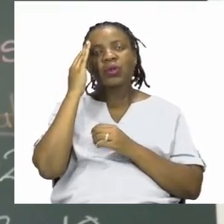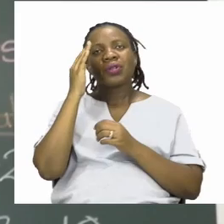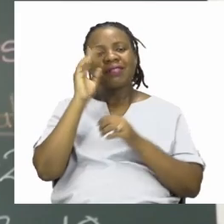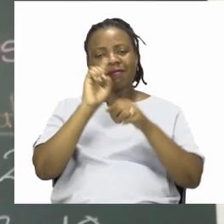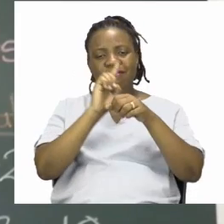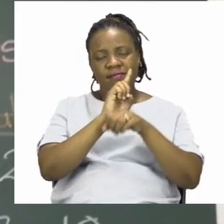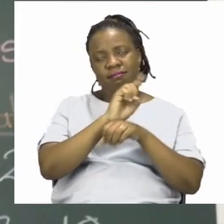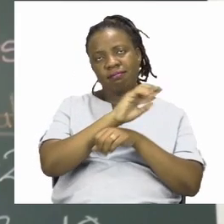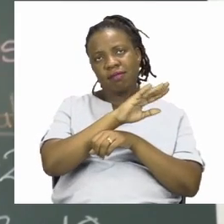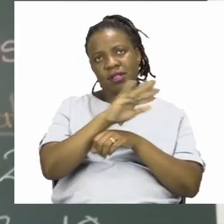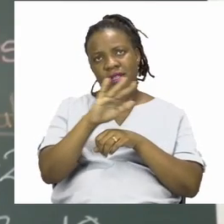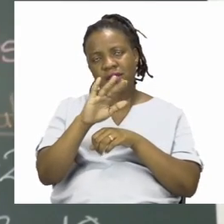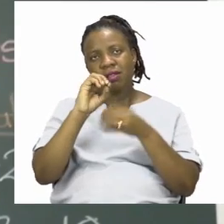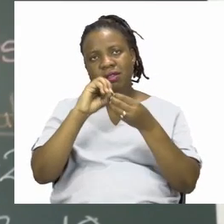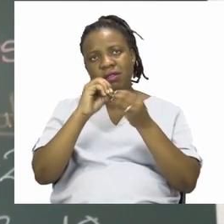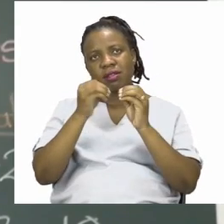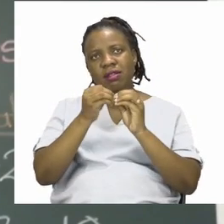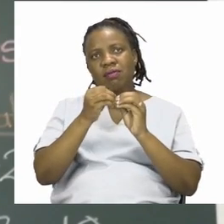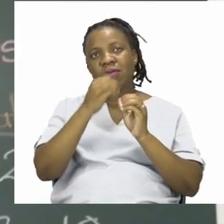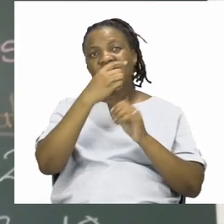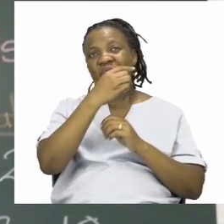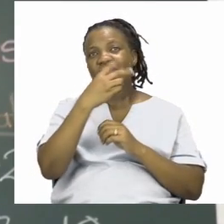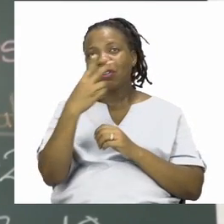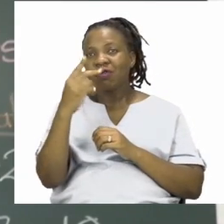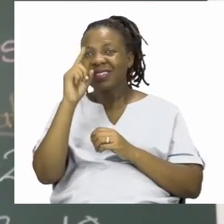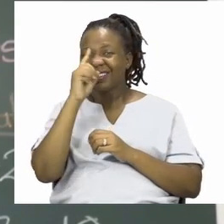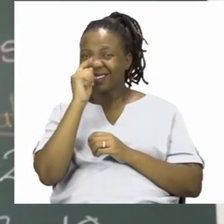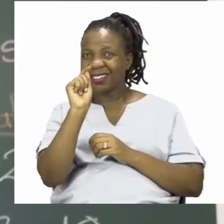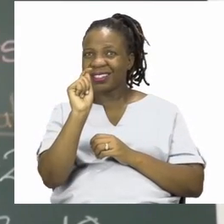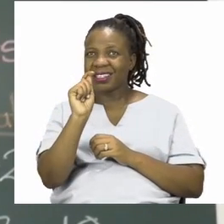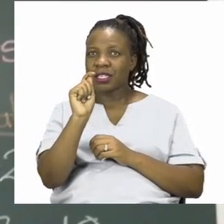is T. So now we go ahead,